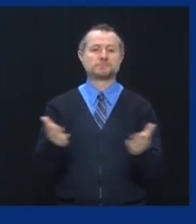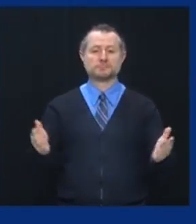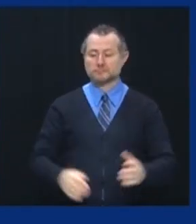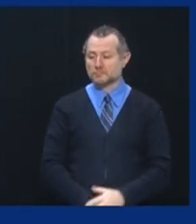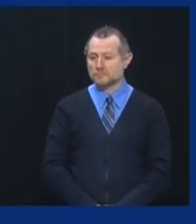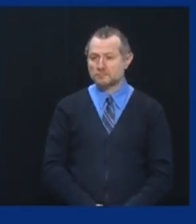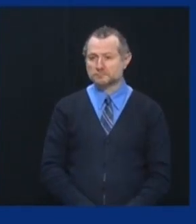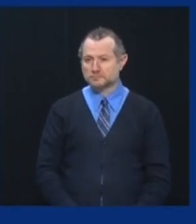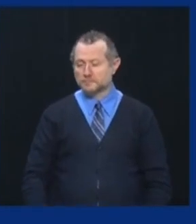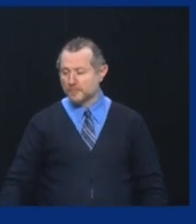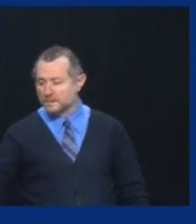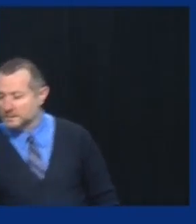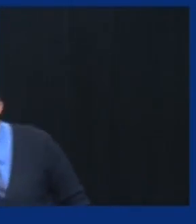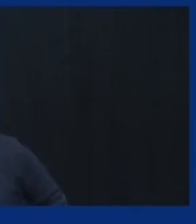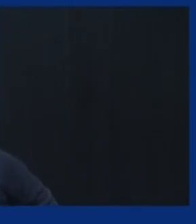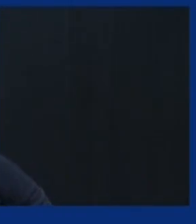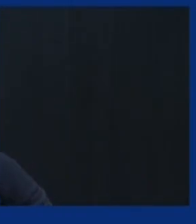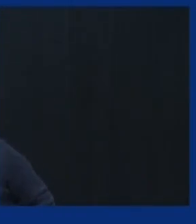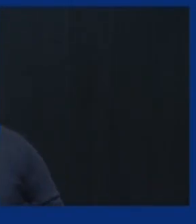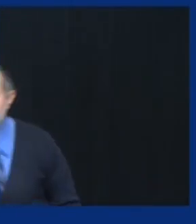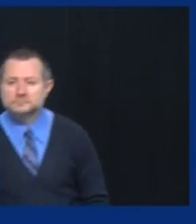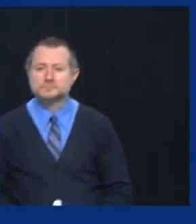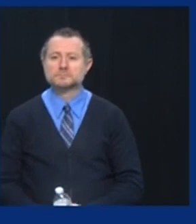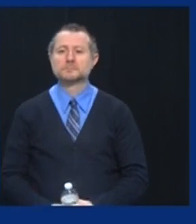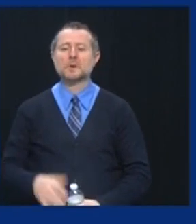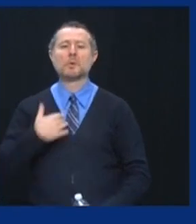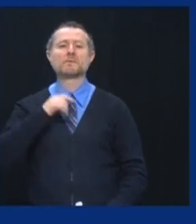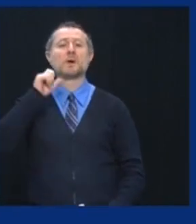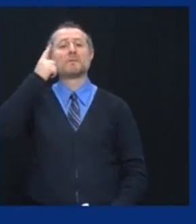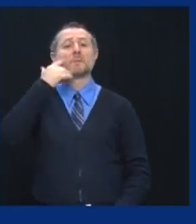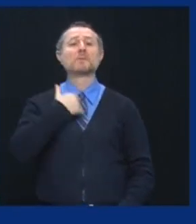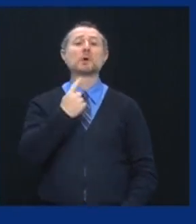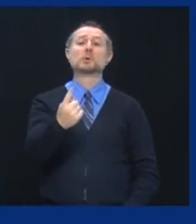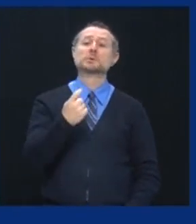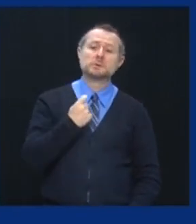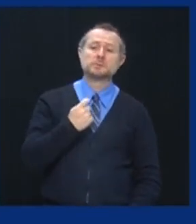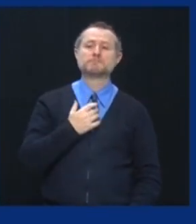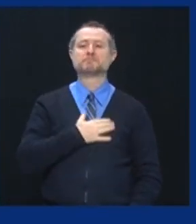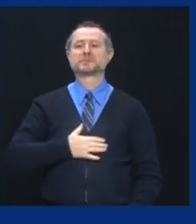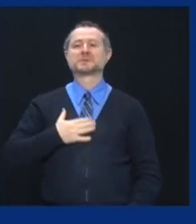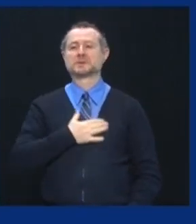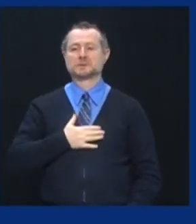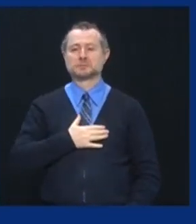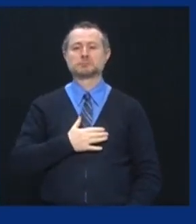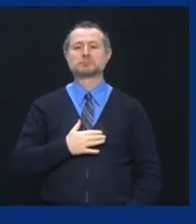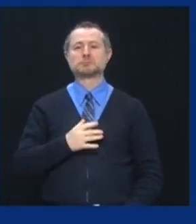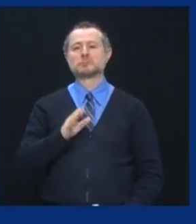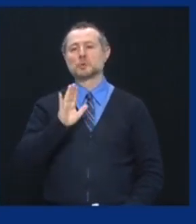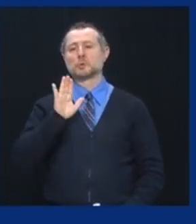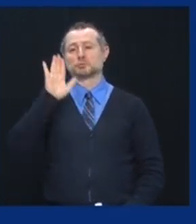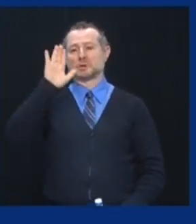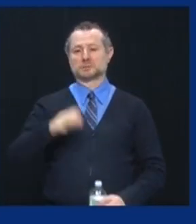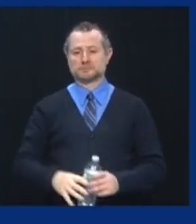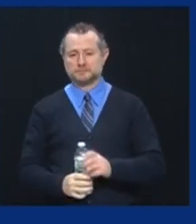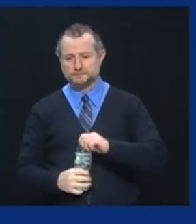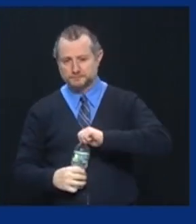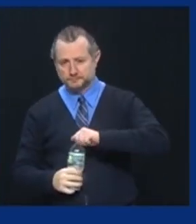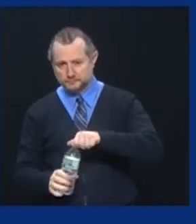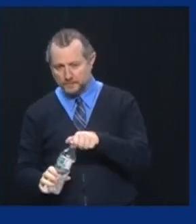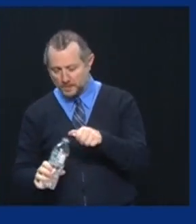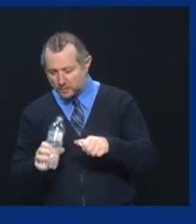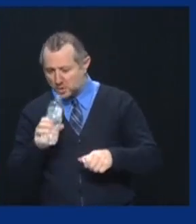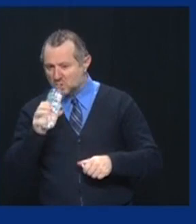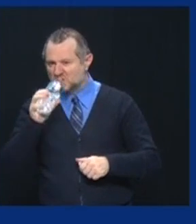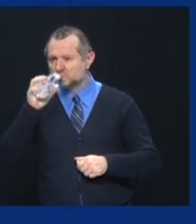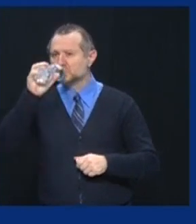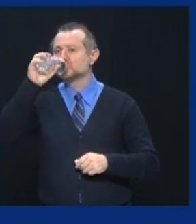Thank you, Governor. If you would like to ask a question, please use the raise hand function at the bottom of your window. We'll take a brief moment to compile the